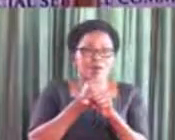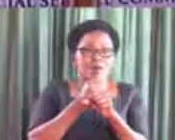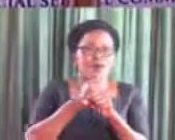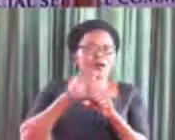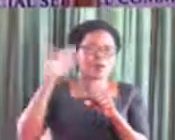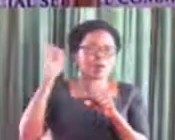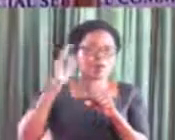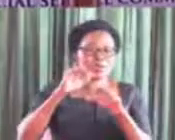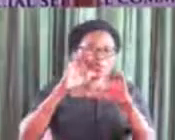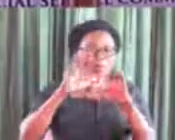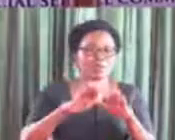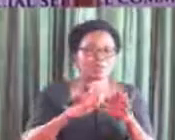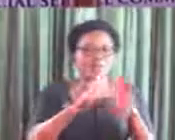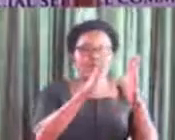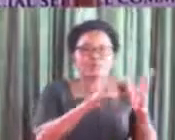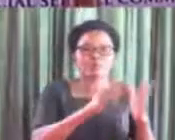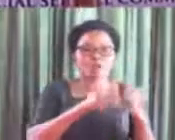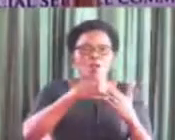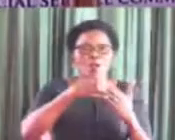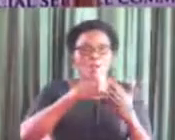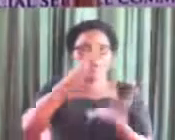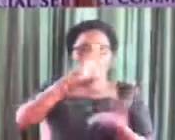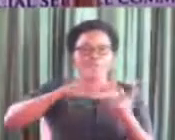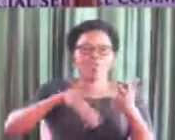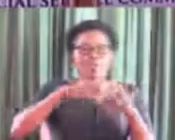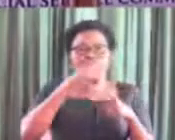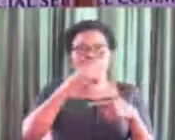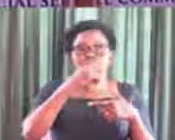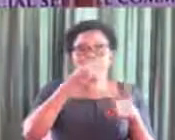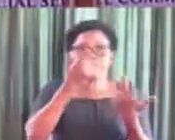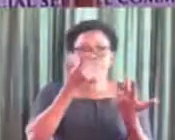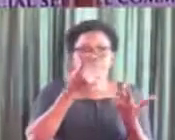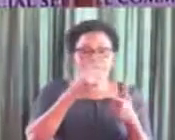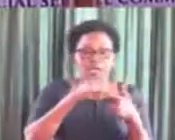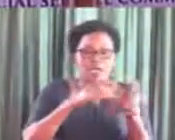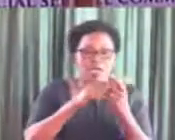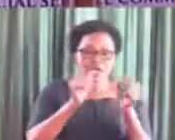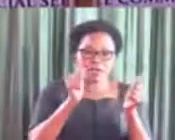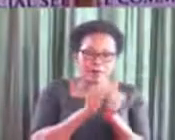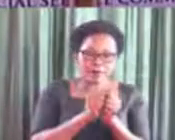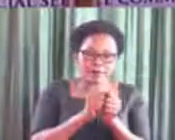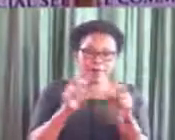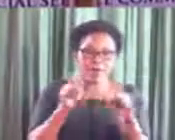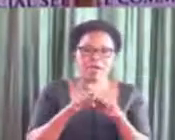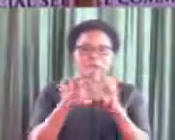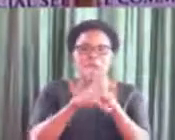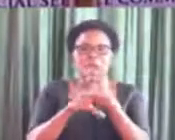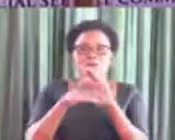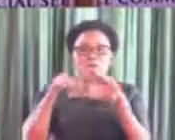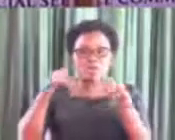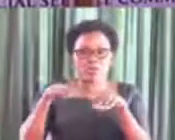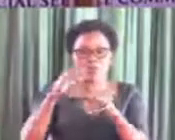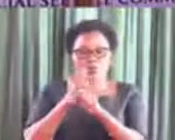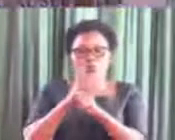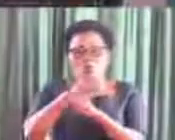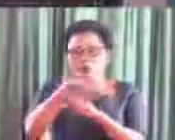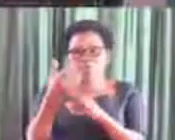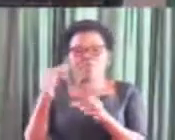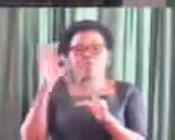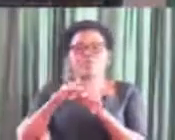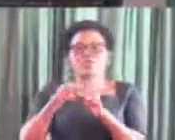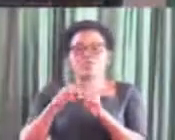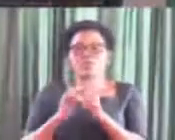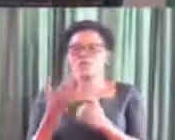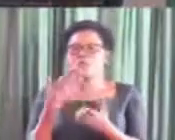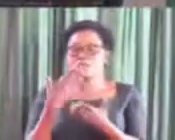elongation of the term of a president pending an election. Thank you very much, my lord. Wish you well.